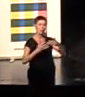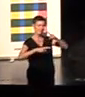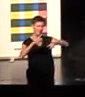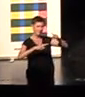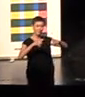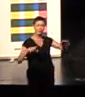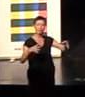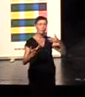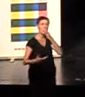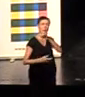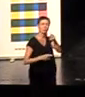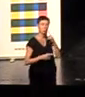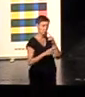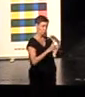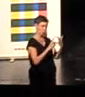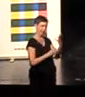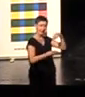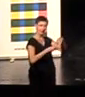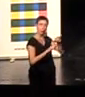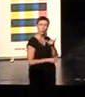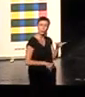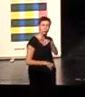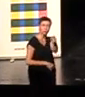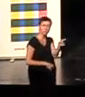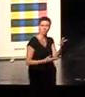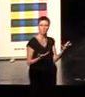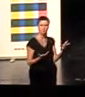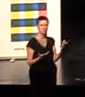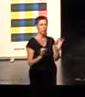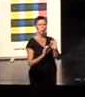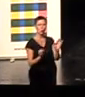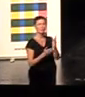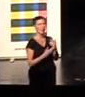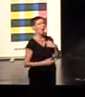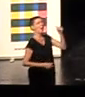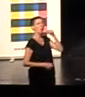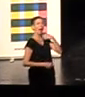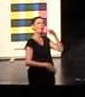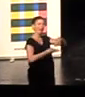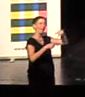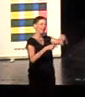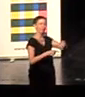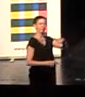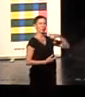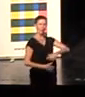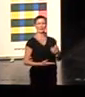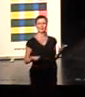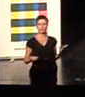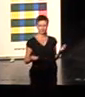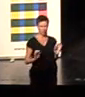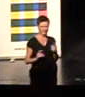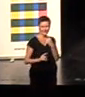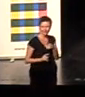society you belong hardly any body will spontaneously anser i'm part of you manage